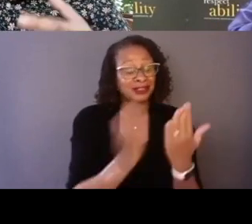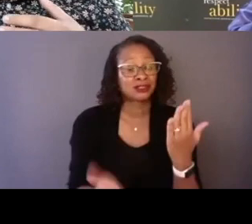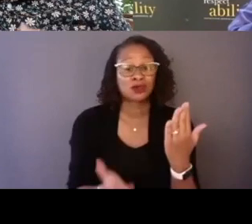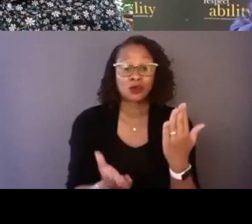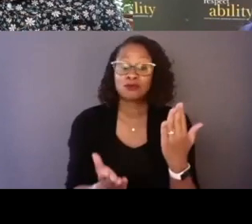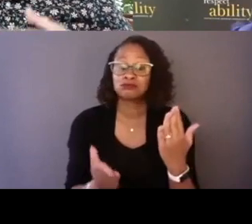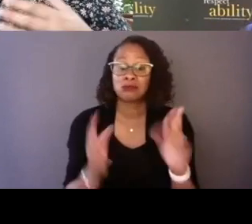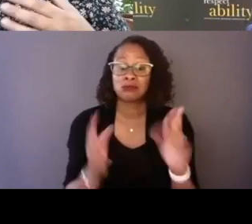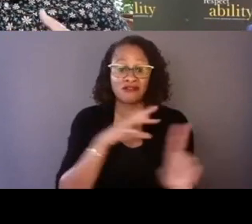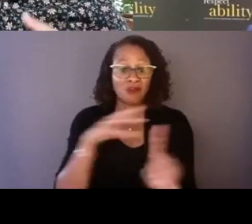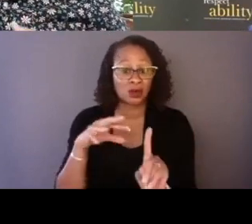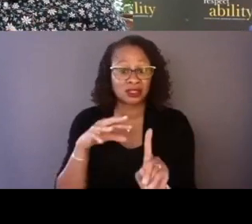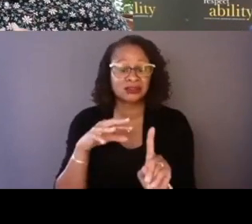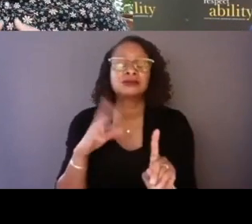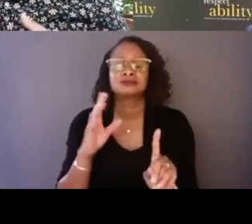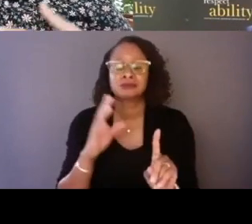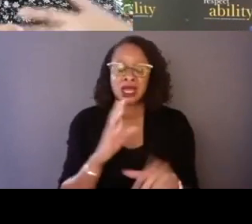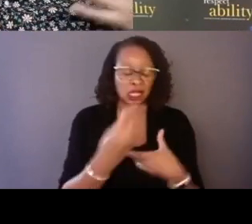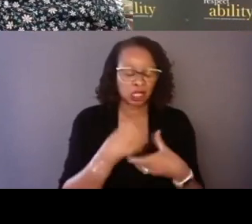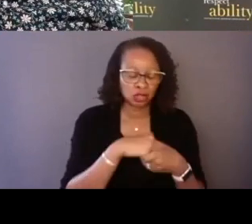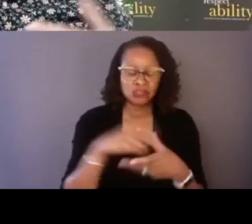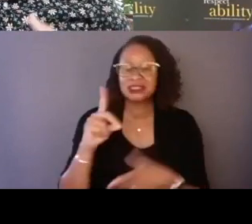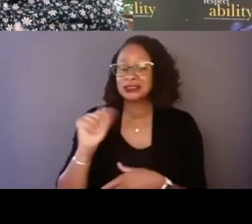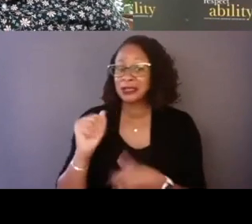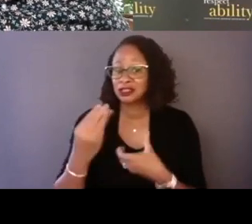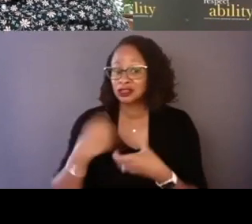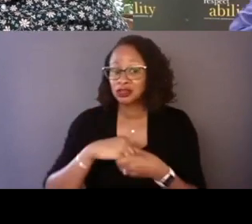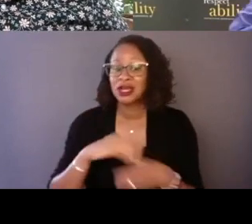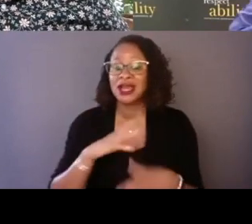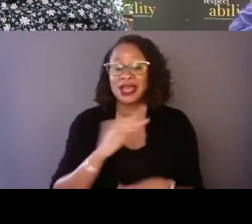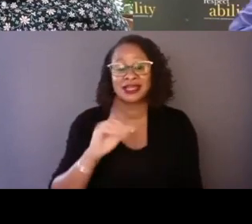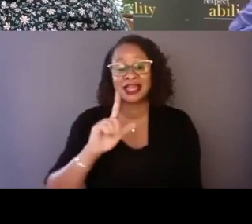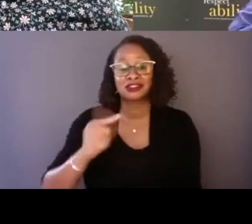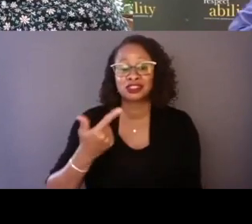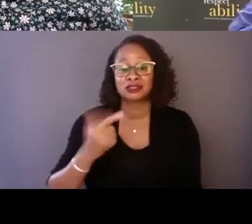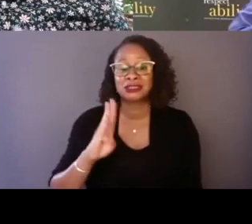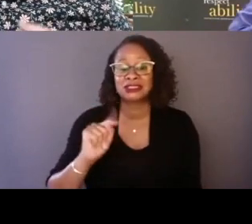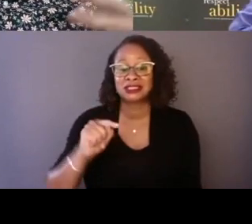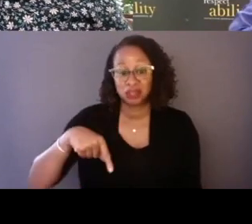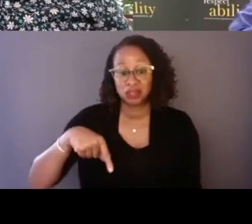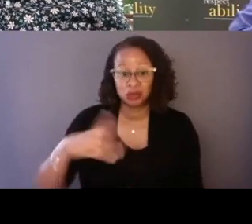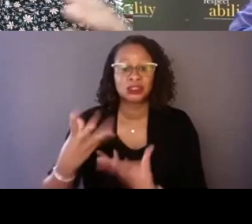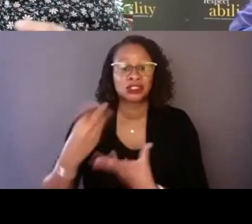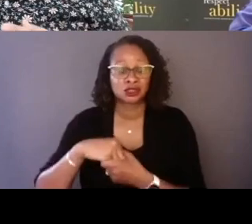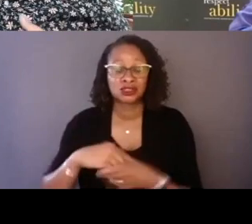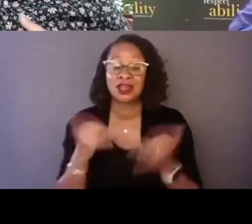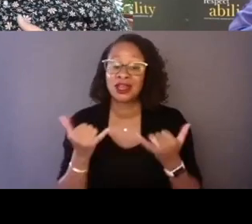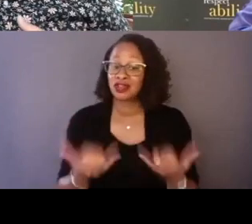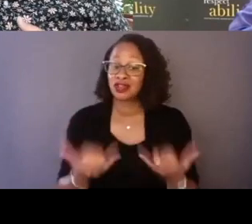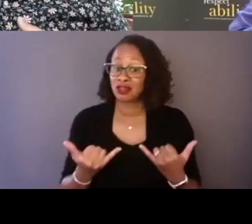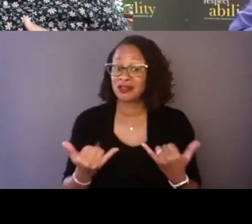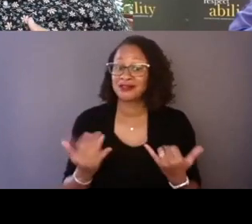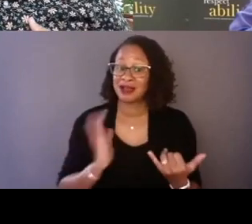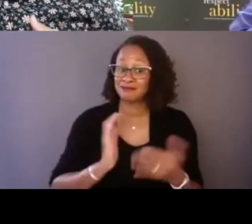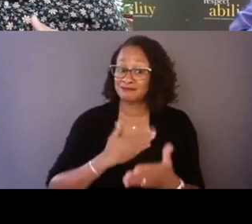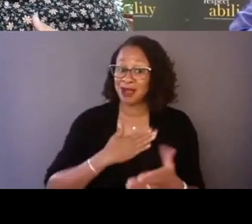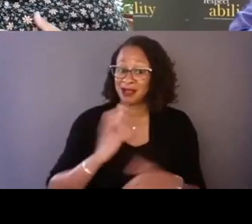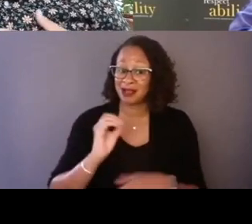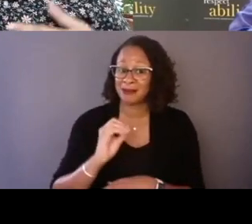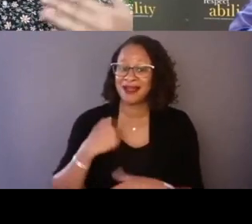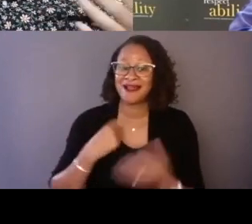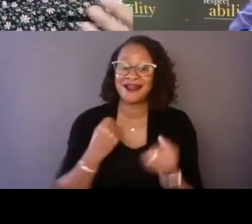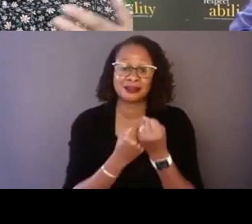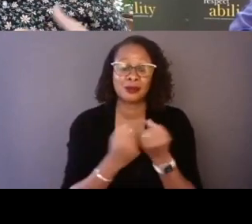on inclusion and disability inclusion and LGBTQ inclusion. Currently at Hillel International, I help with our